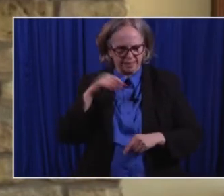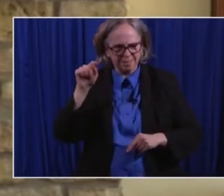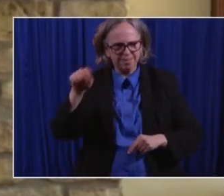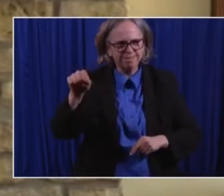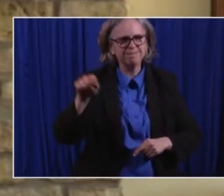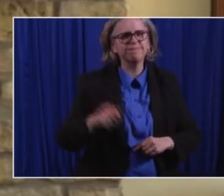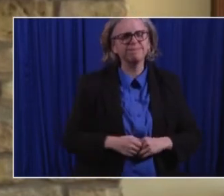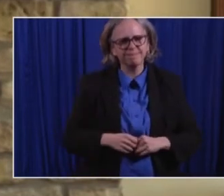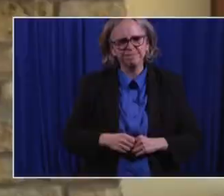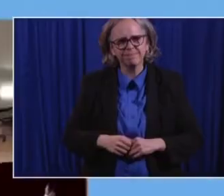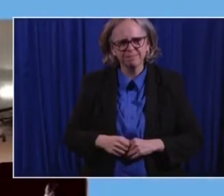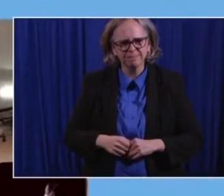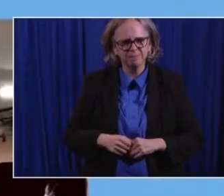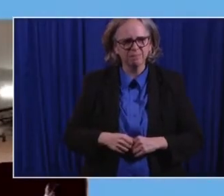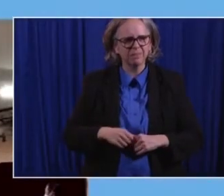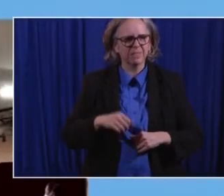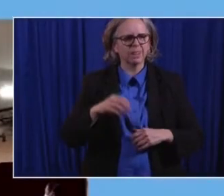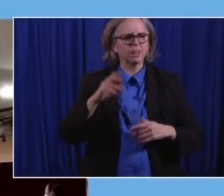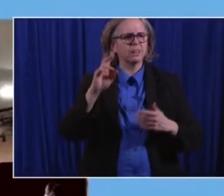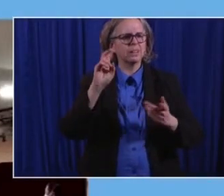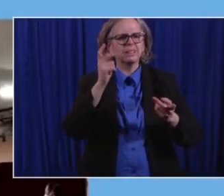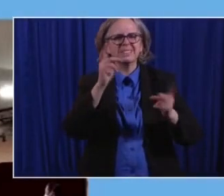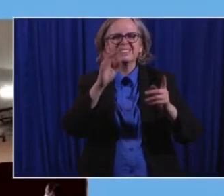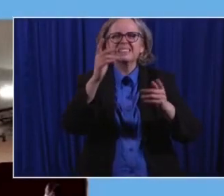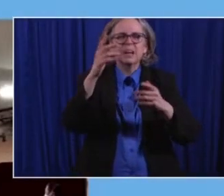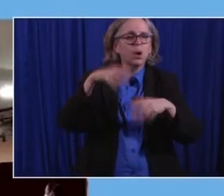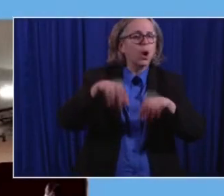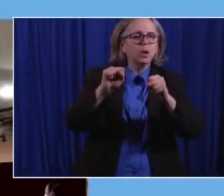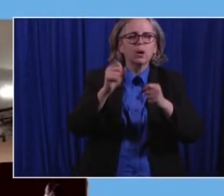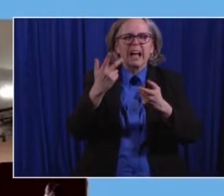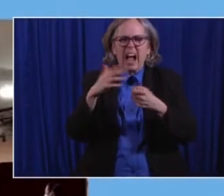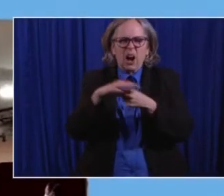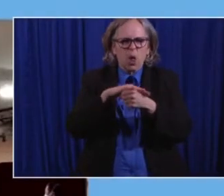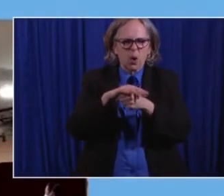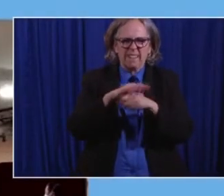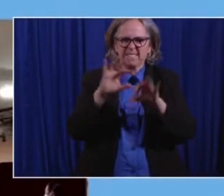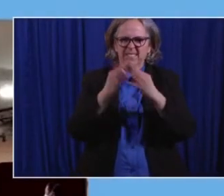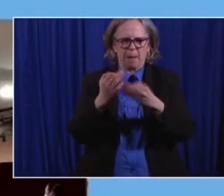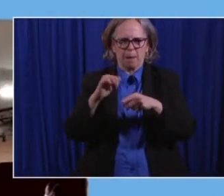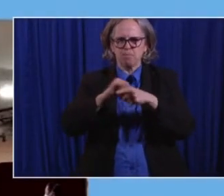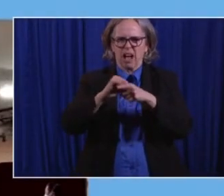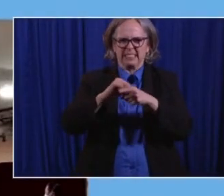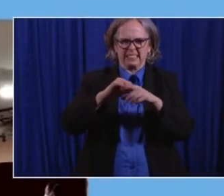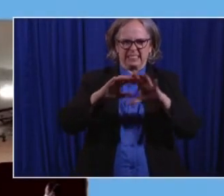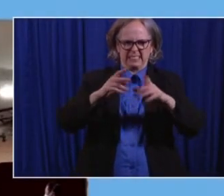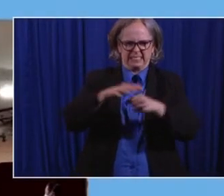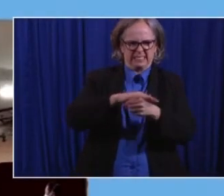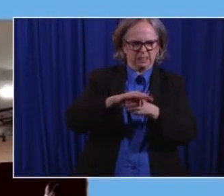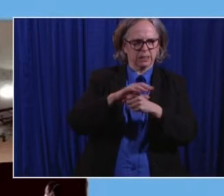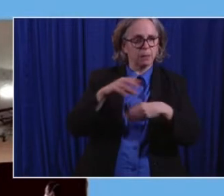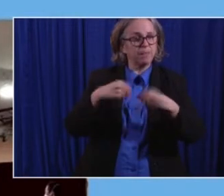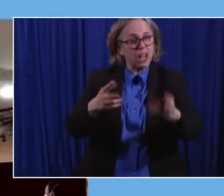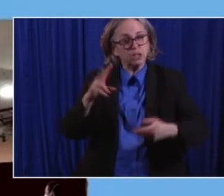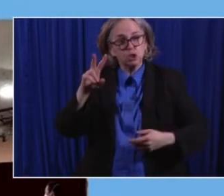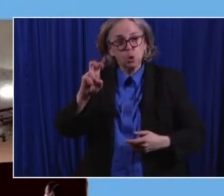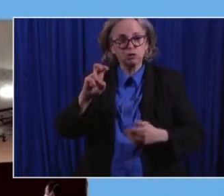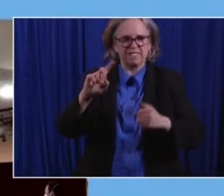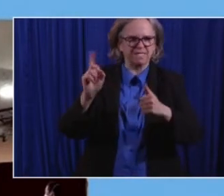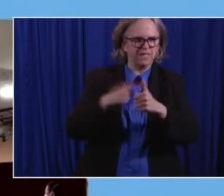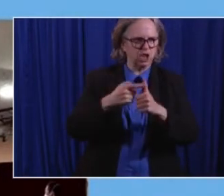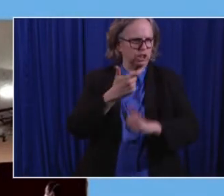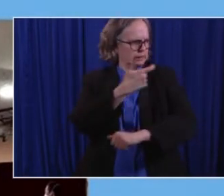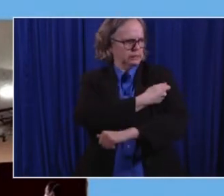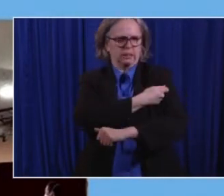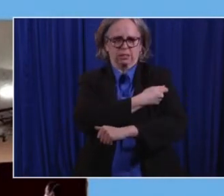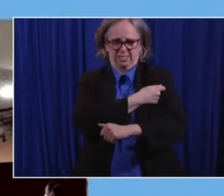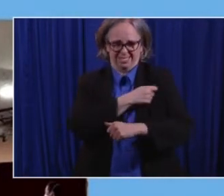by Neighborhood Family Practice and provided 200 first doses of the COVID-19 vaccine. 85% of